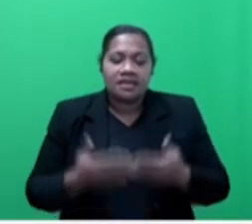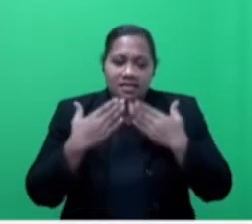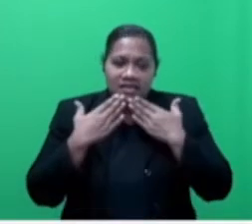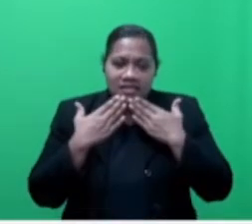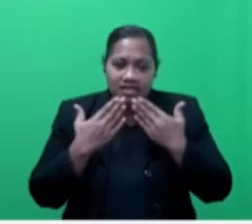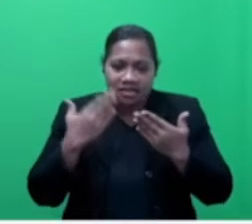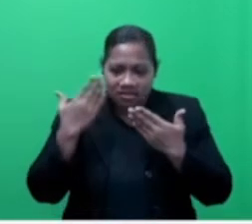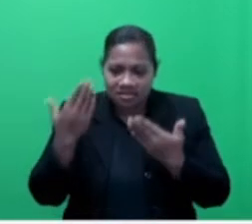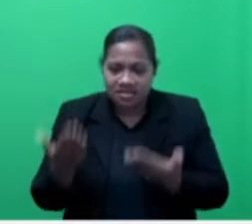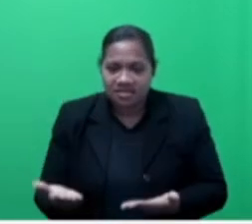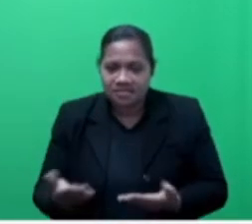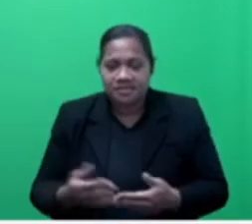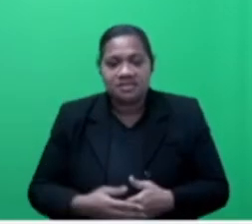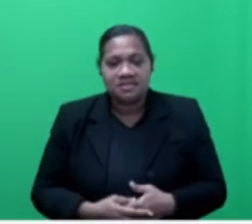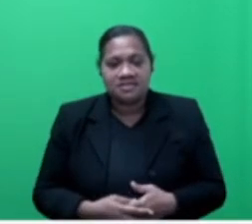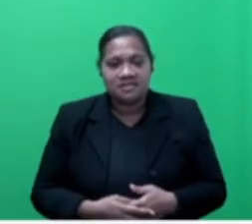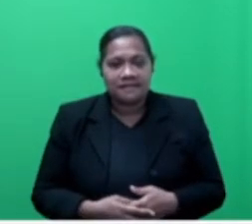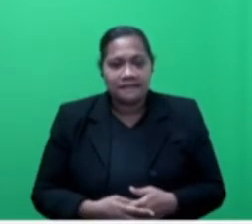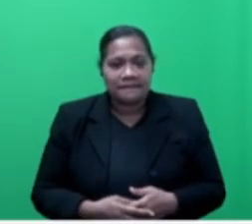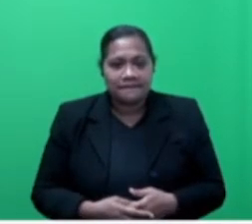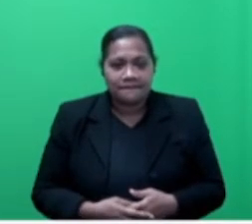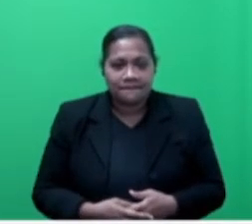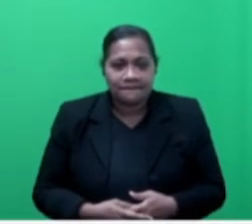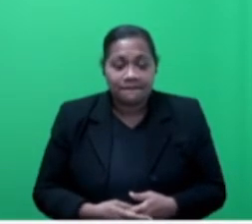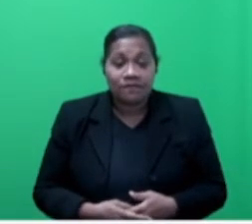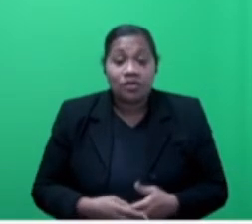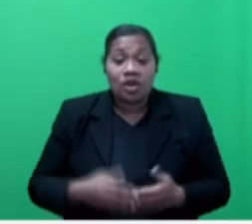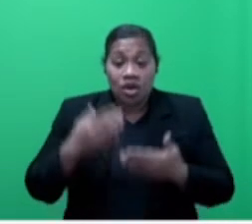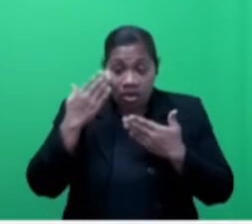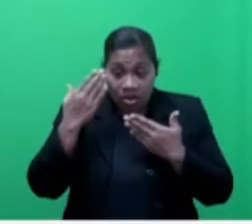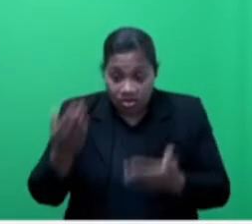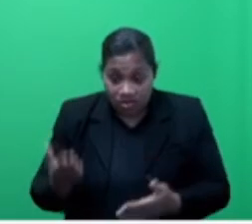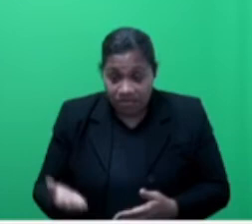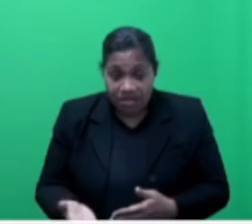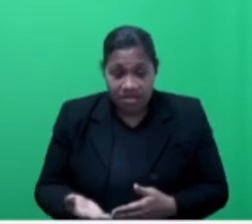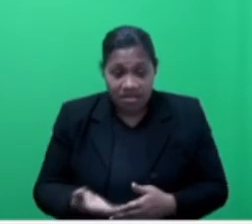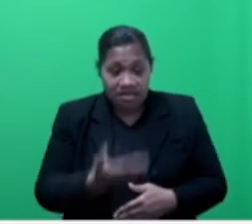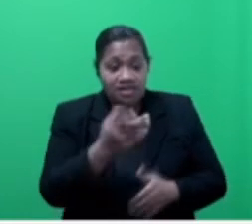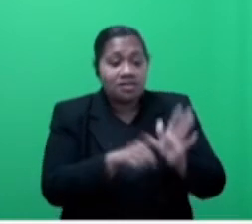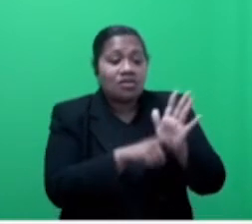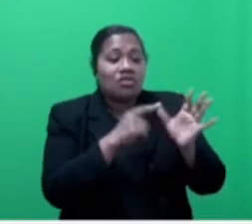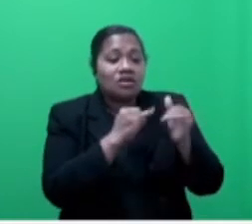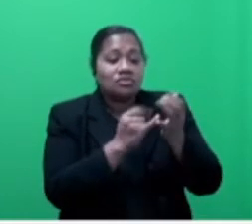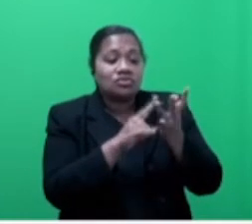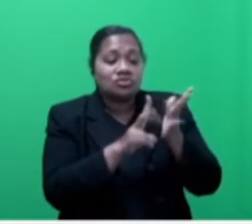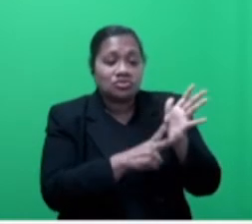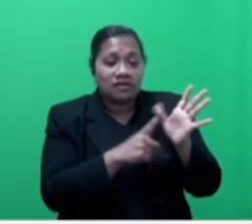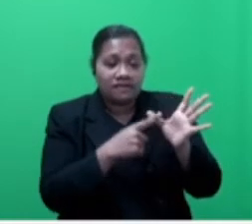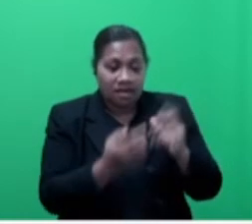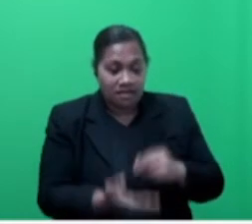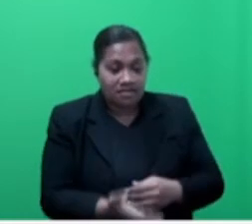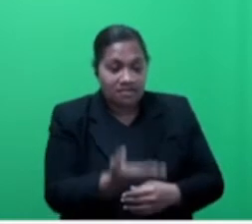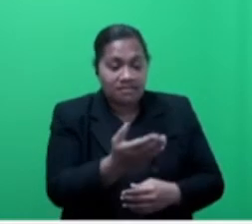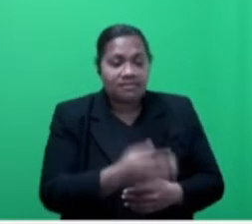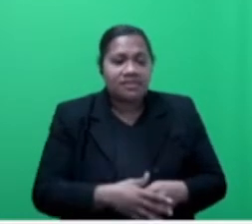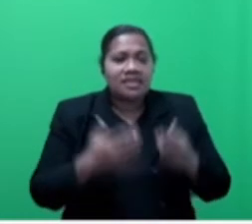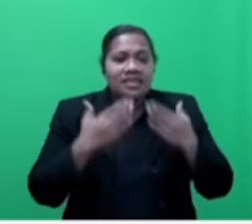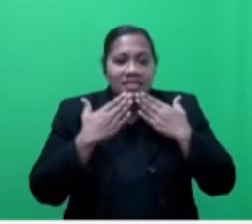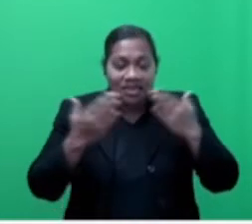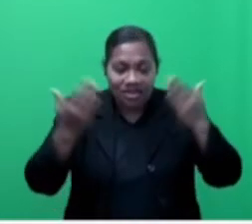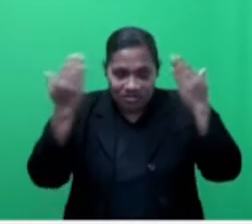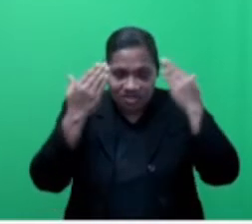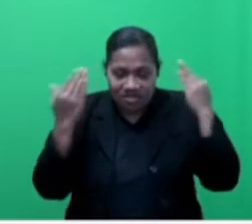Honorable. Honorable Simon Rosova, you have the floor for supplementary question. Thank you, Mr. Speaker,